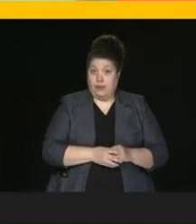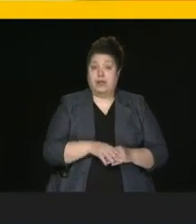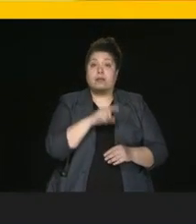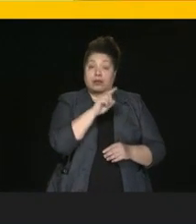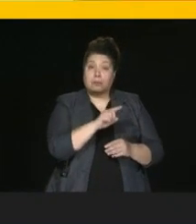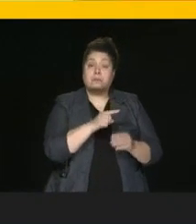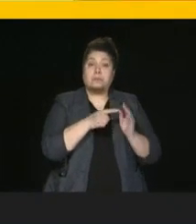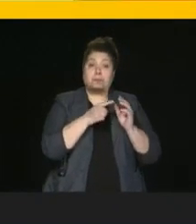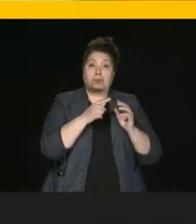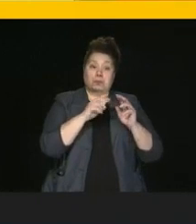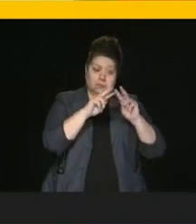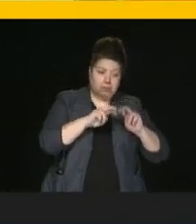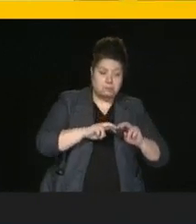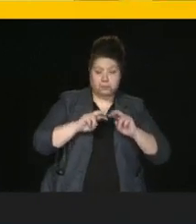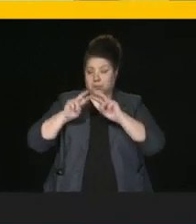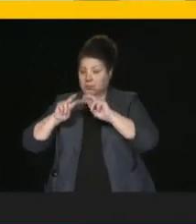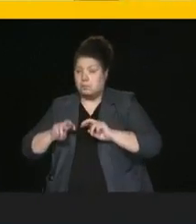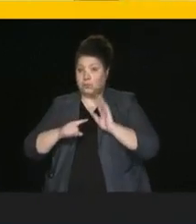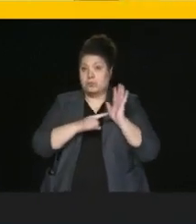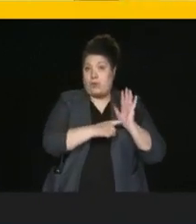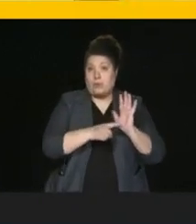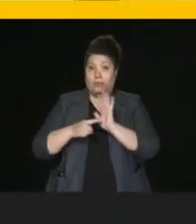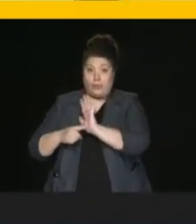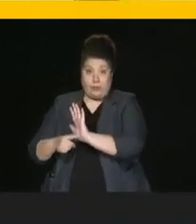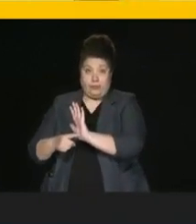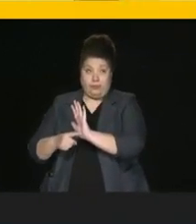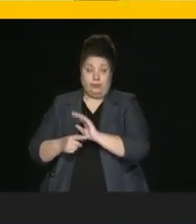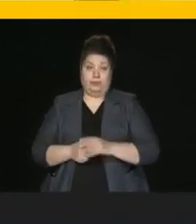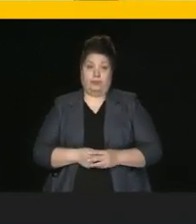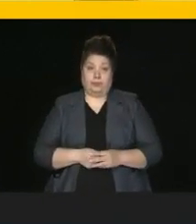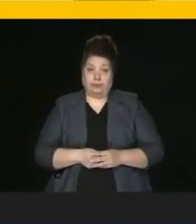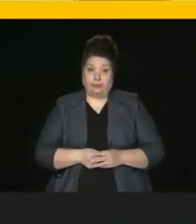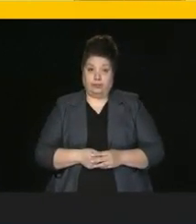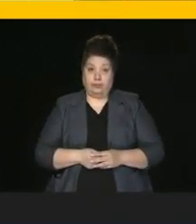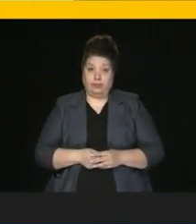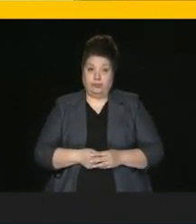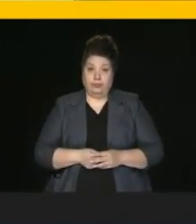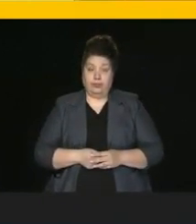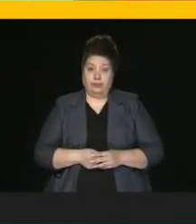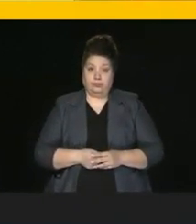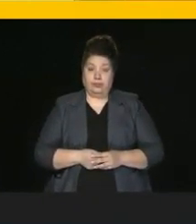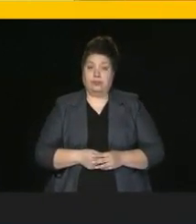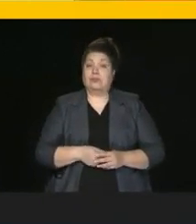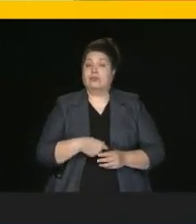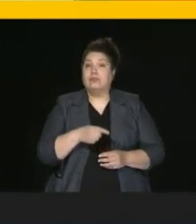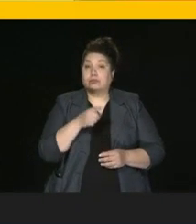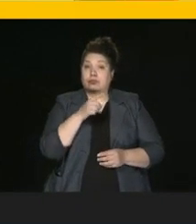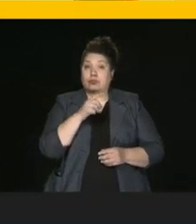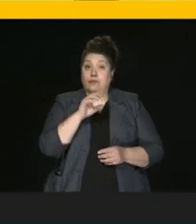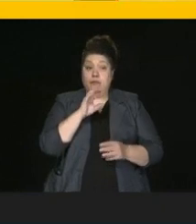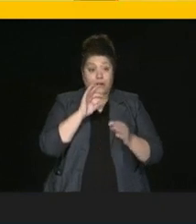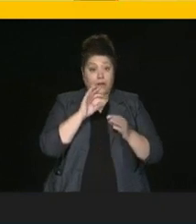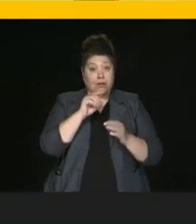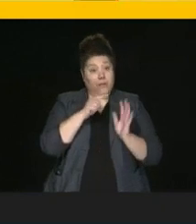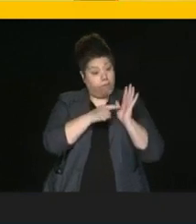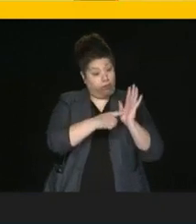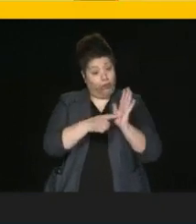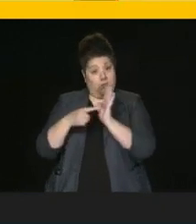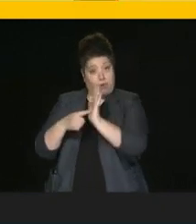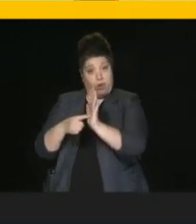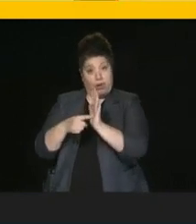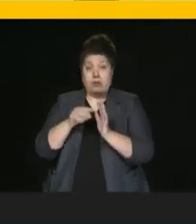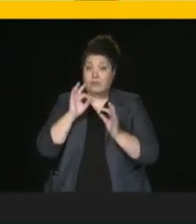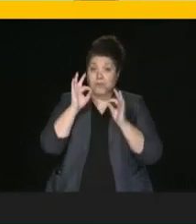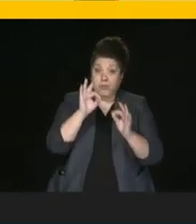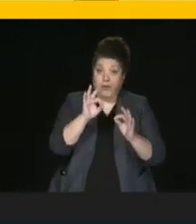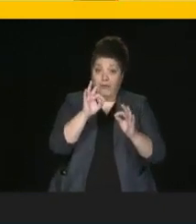10. It is important to recognize that models are not a crystal ball and cannot predict what will